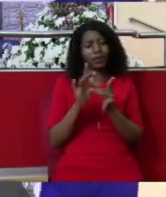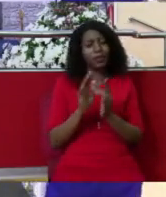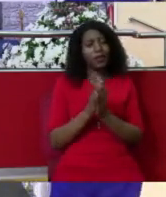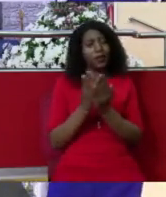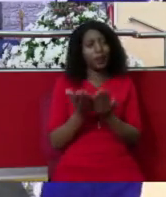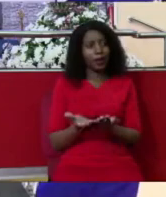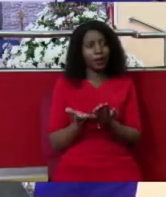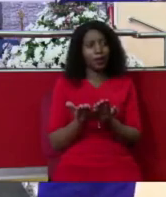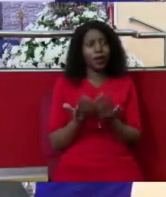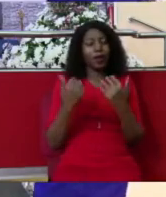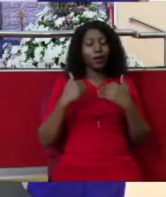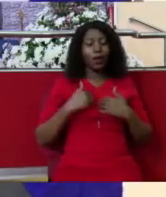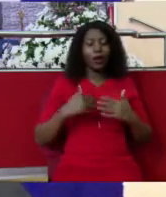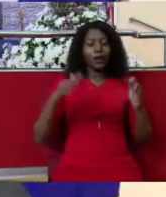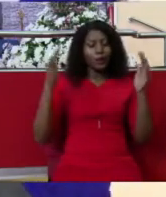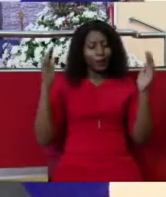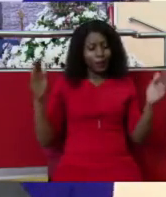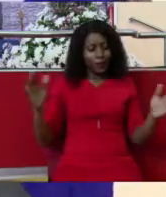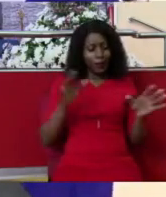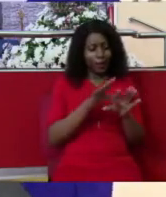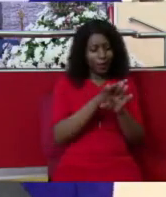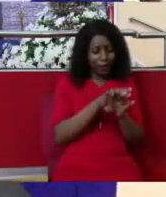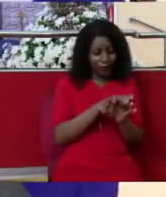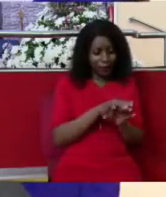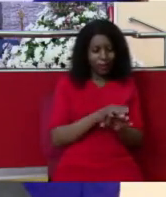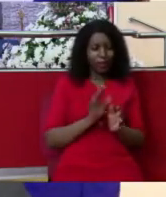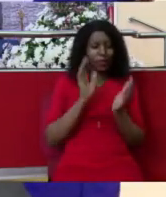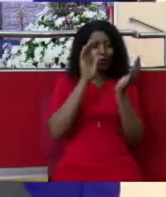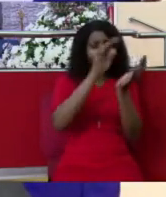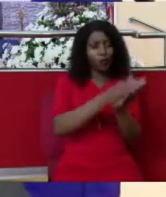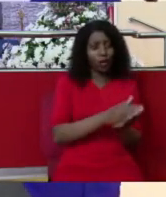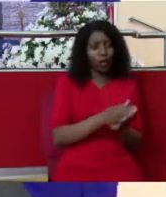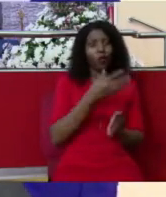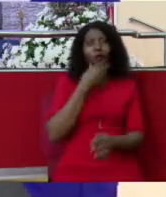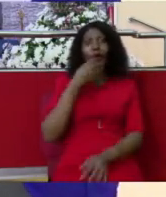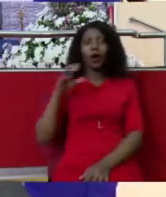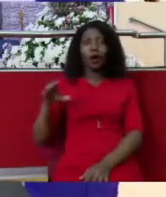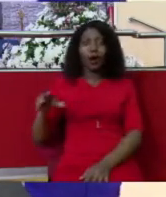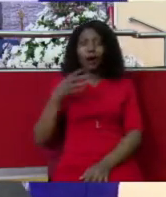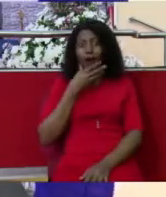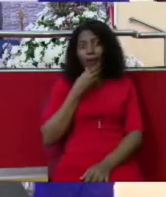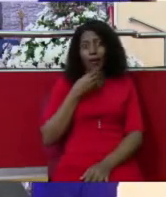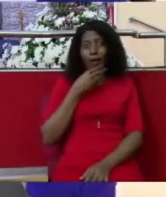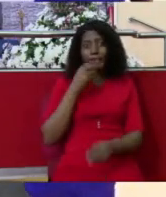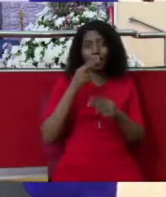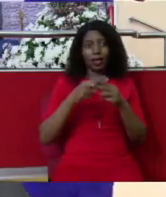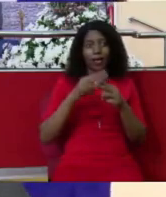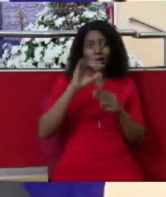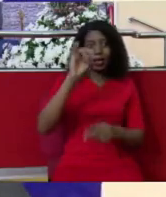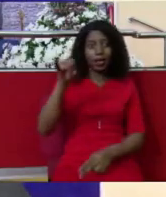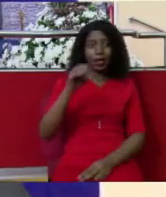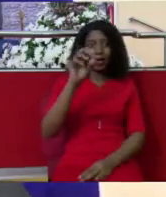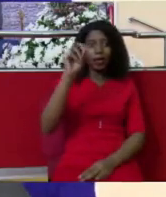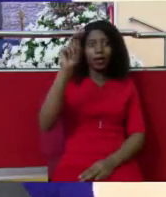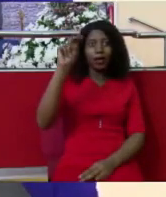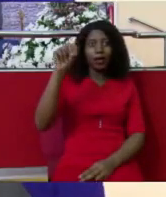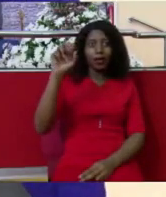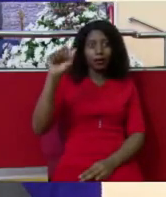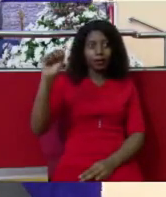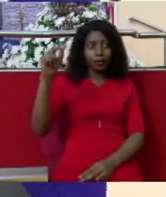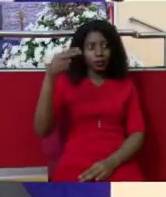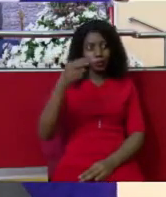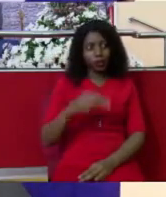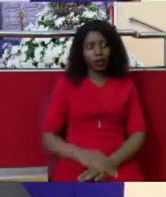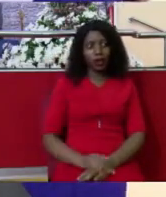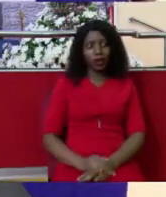is a fish, a big fish that swallowed a man by the name Jonah. Kwa sababu ya kwamba kuna samaki mkubwa ambaye alimeza yule mtu anaitwa Jonah. And